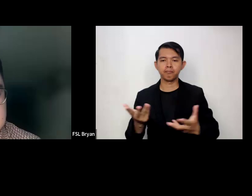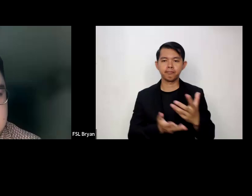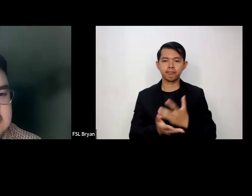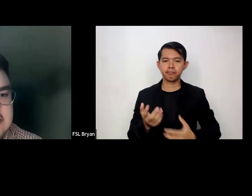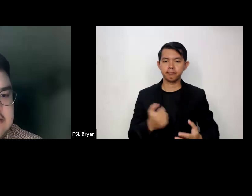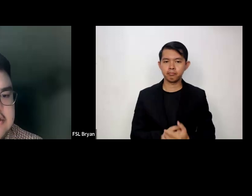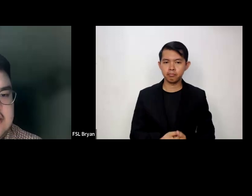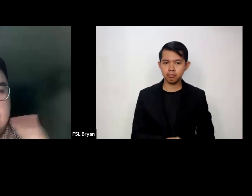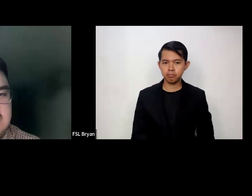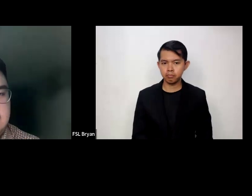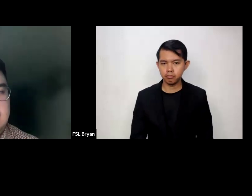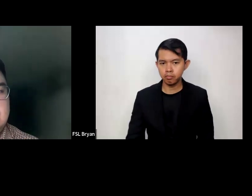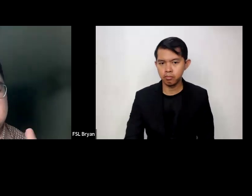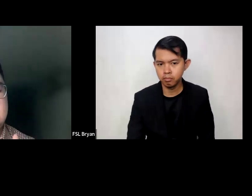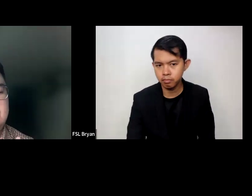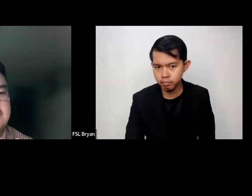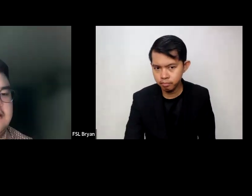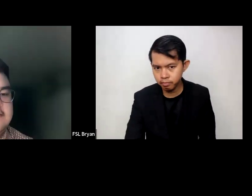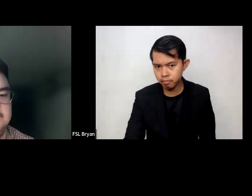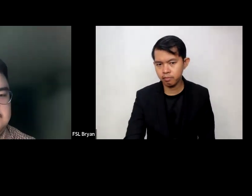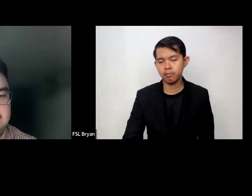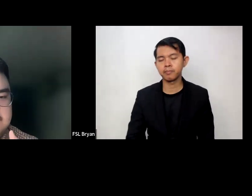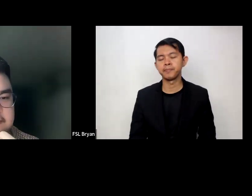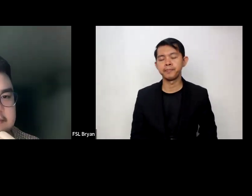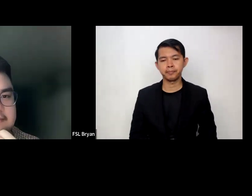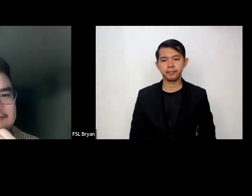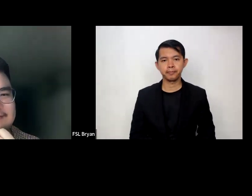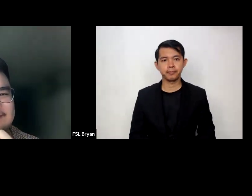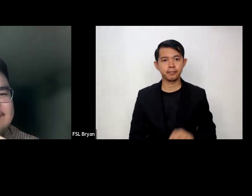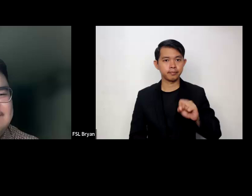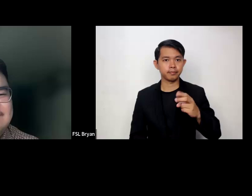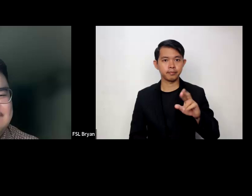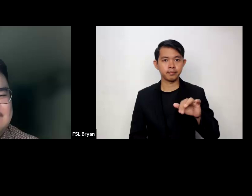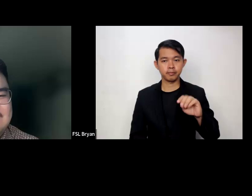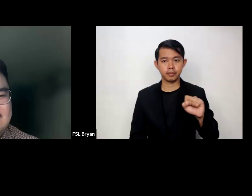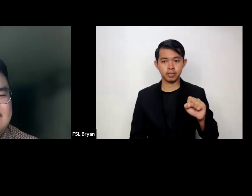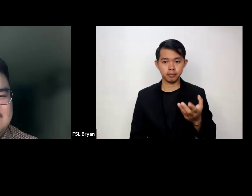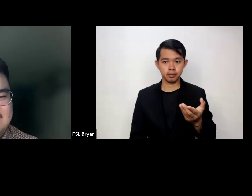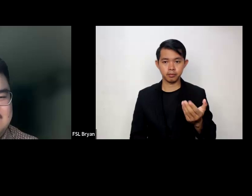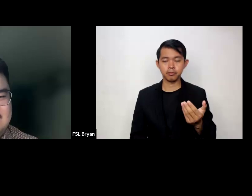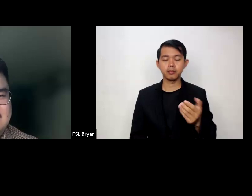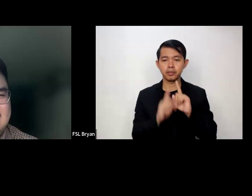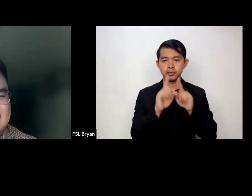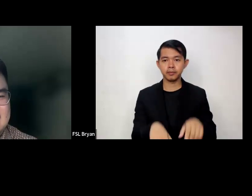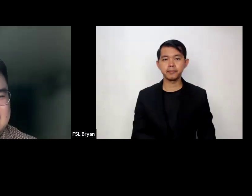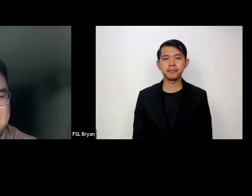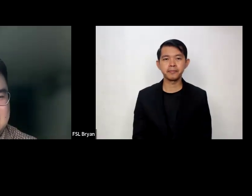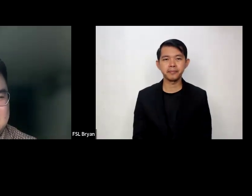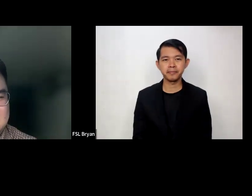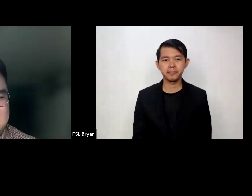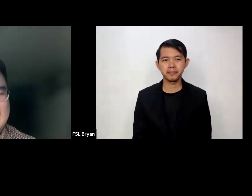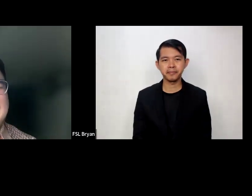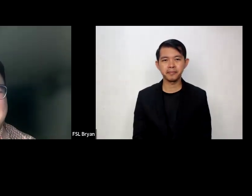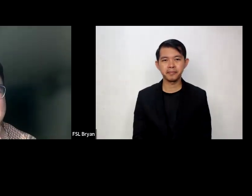I think Sharms wants to answer this question, and then other. So Prof. Rosales, we haven't met, I think,